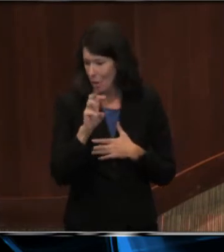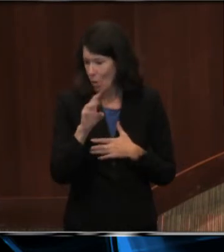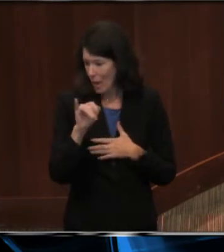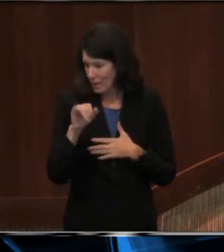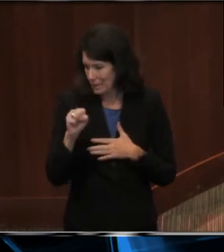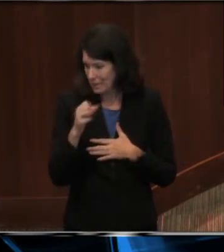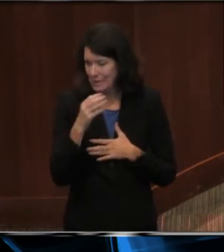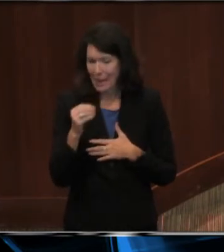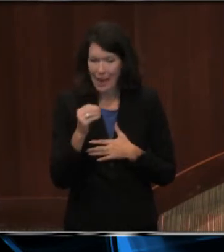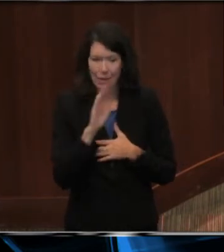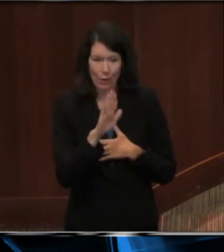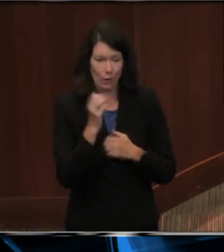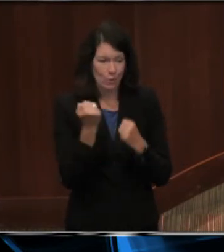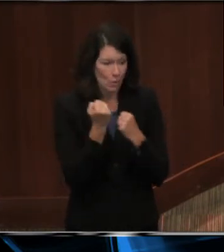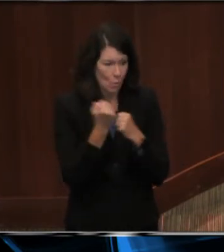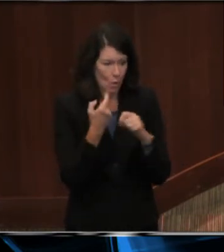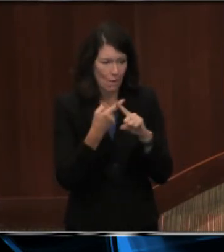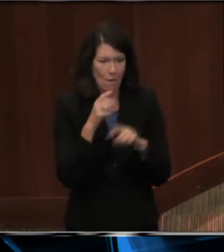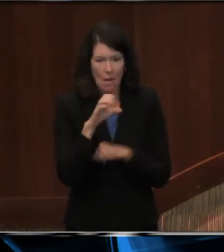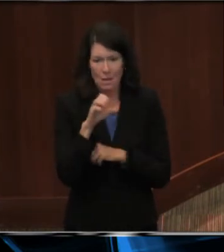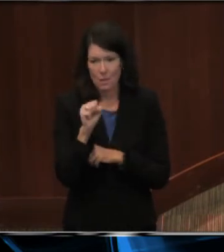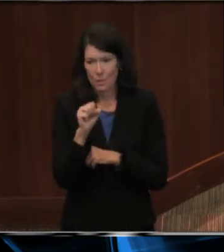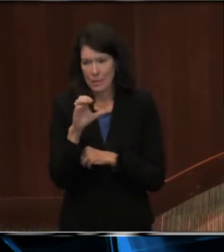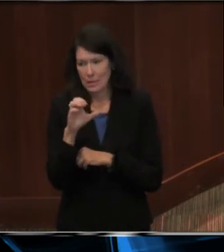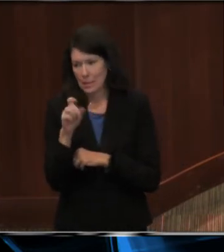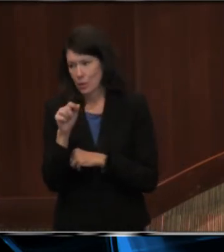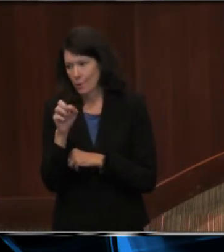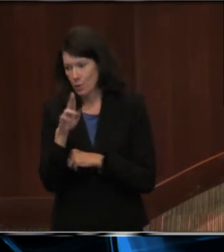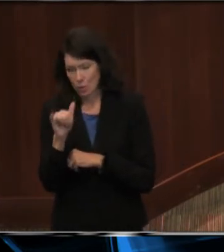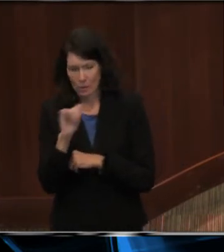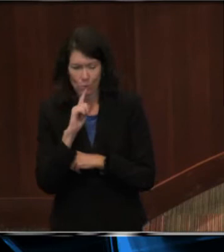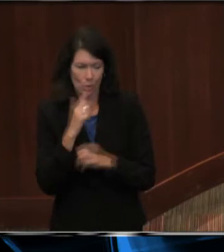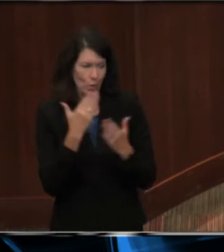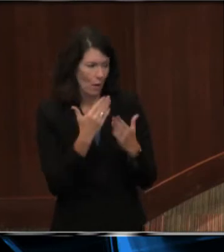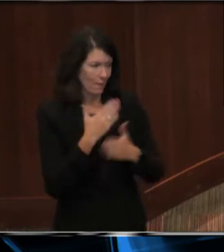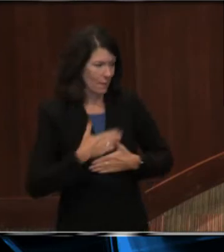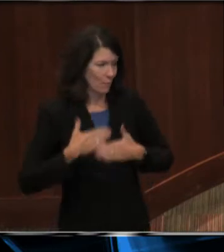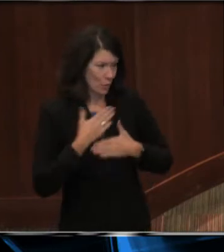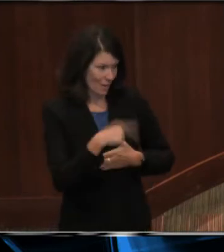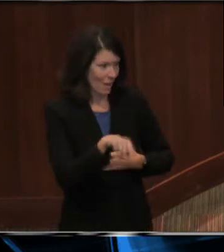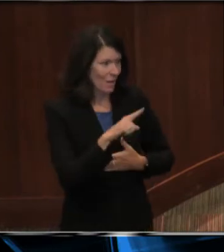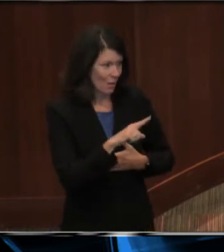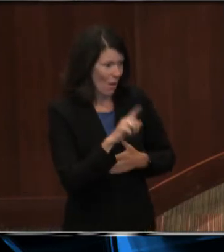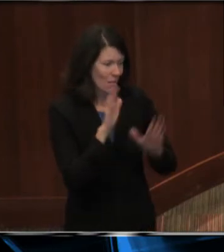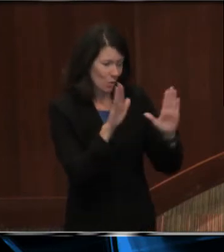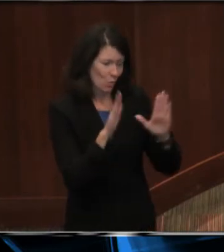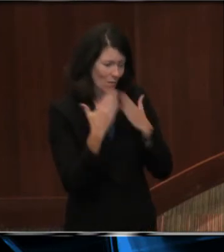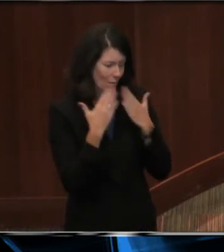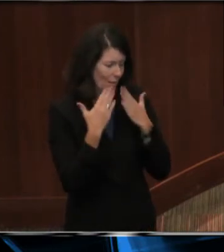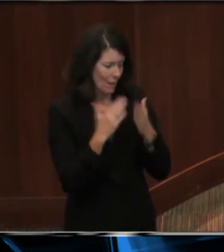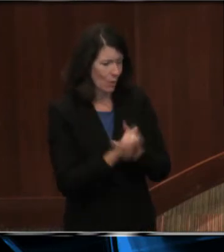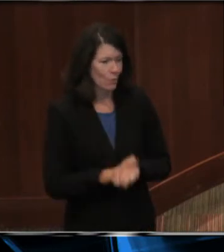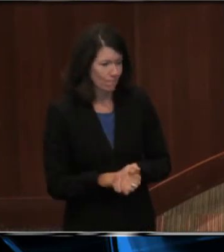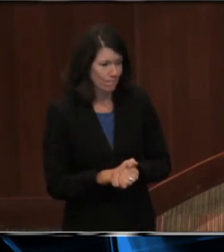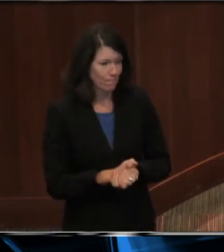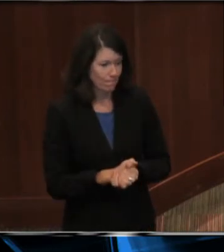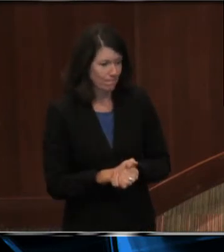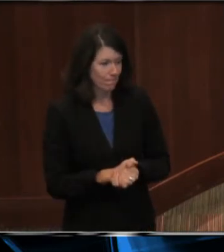incredible support that she has given us, and just really am grateful, and I appreciate you all so wonderful. Thank you.